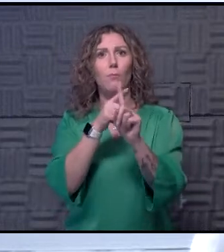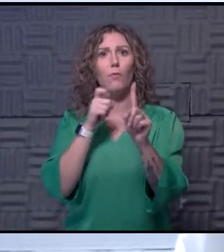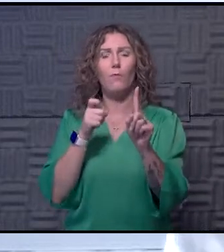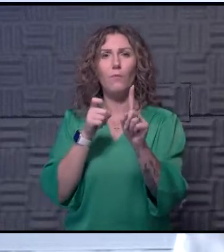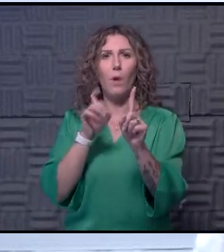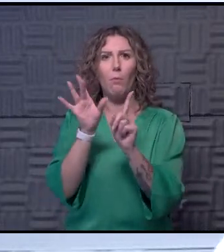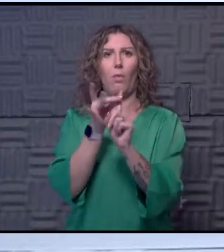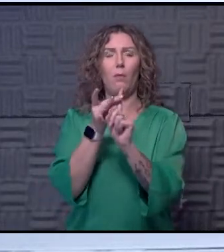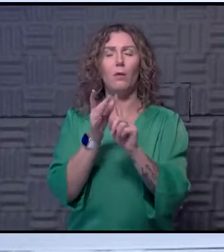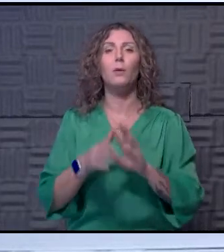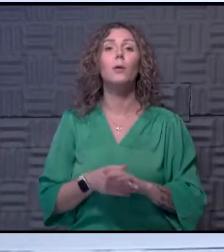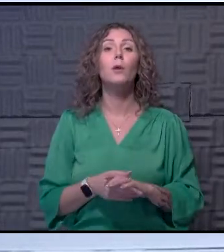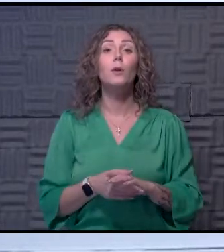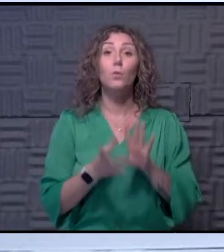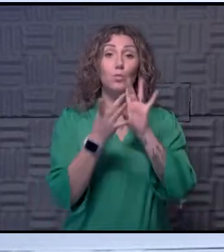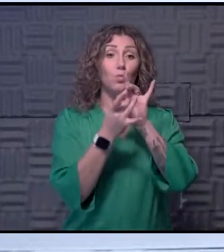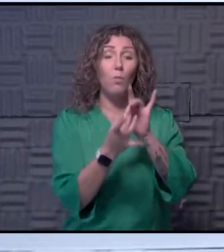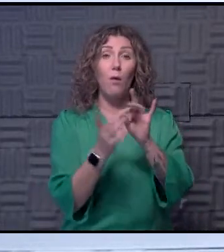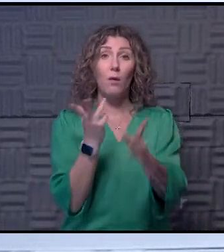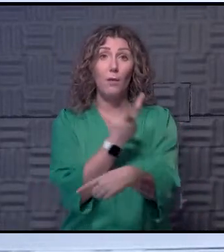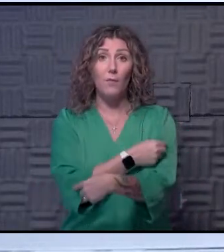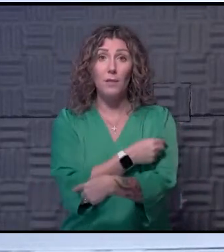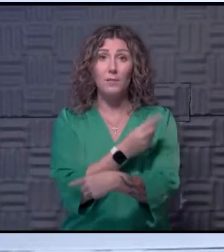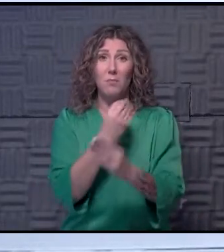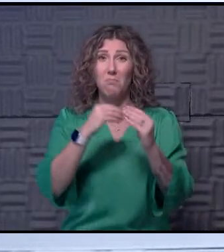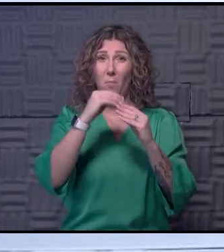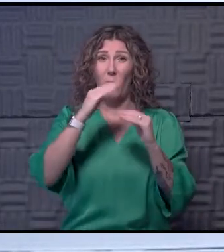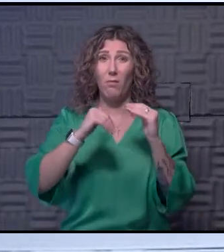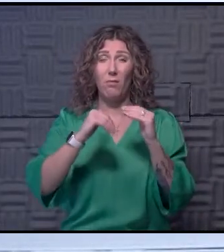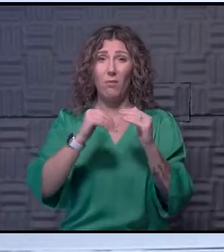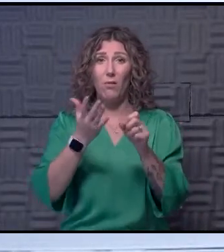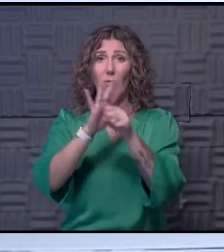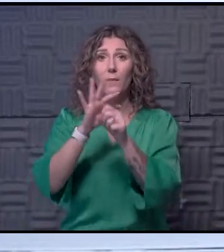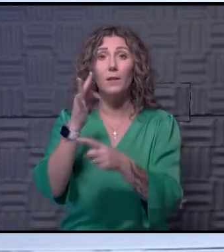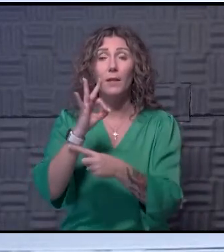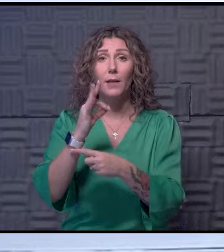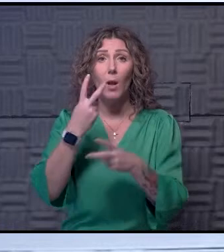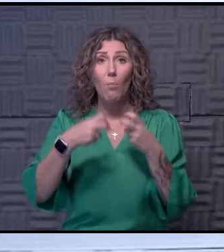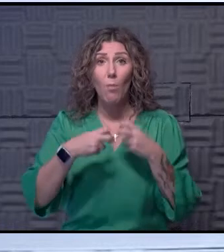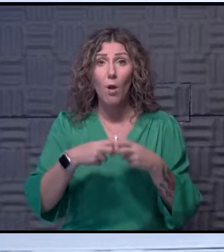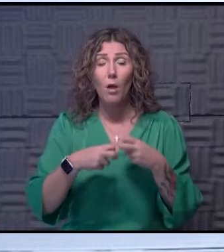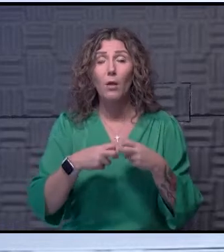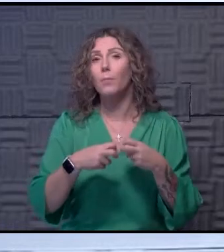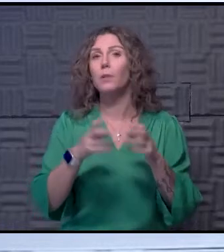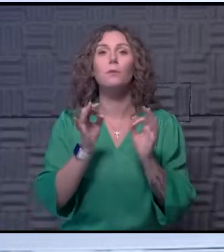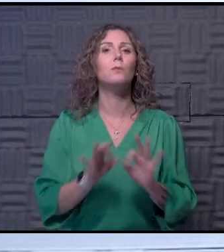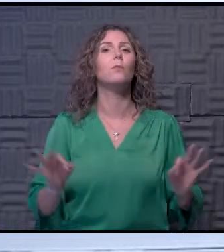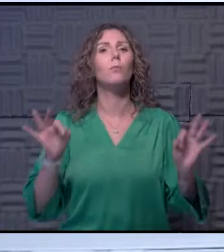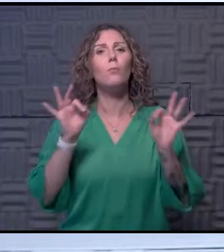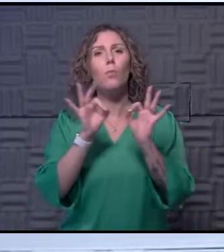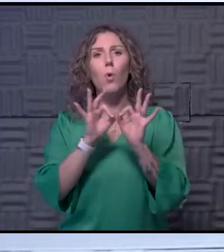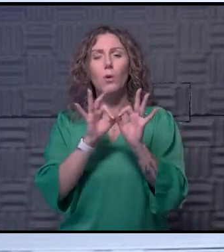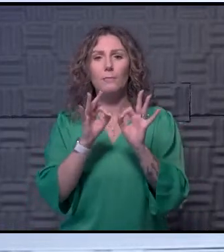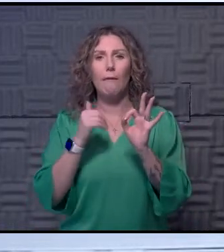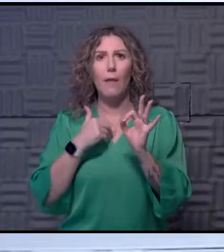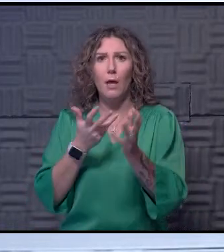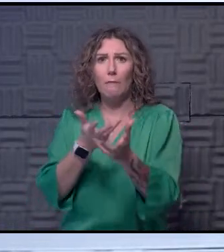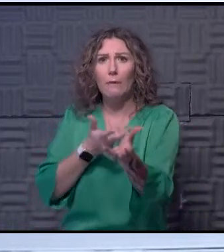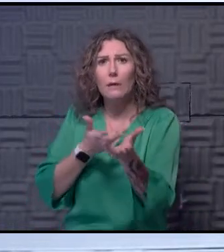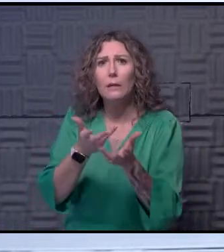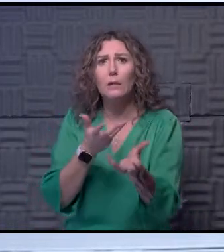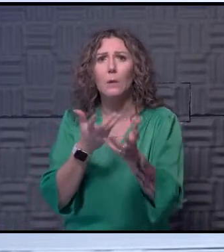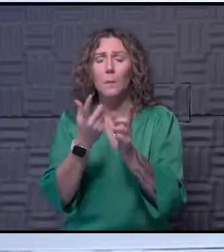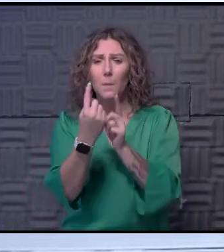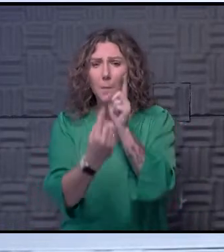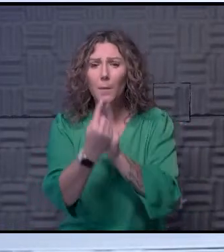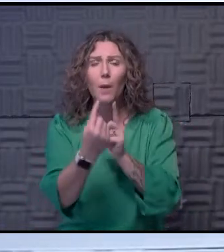to the vaccine conversation, beyond just COVID-19 being a problem, I think it's important to have those intimate interpersonal